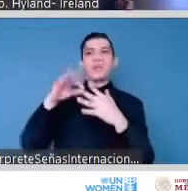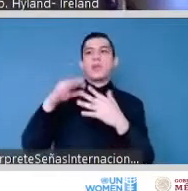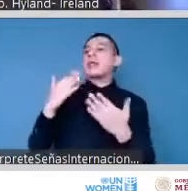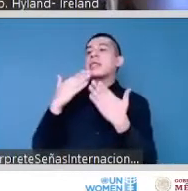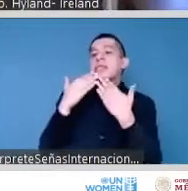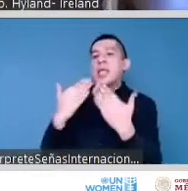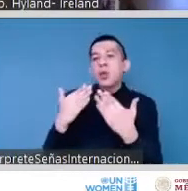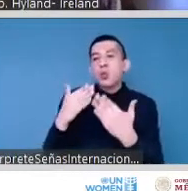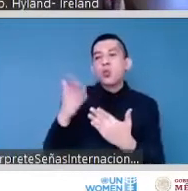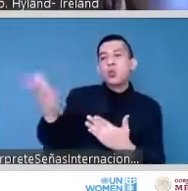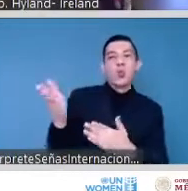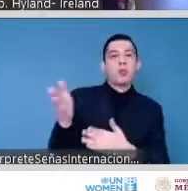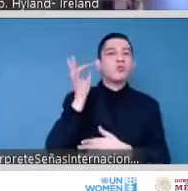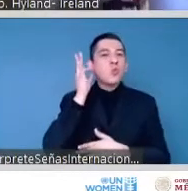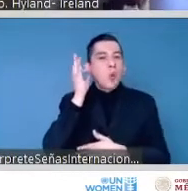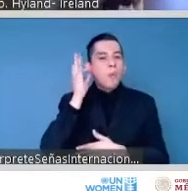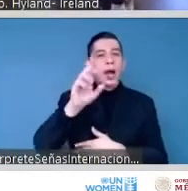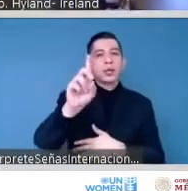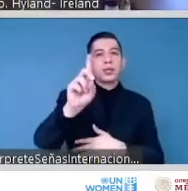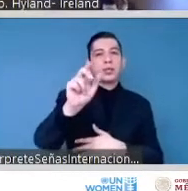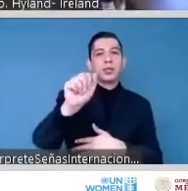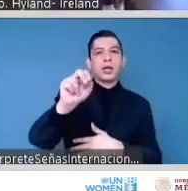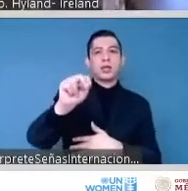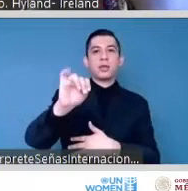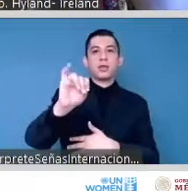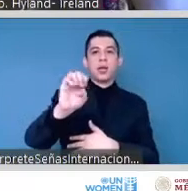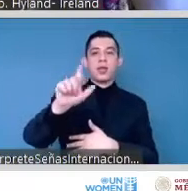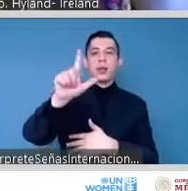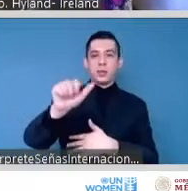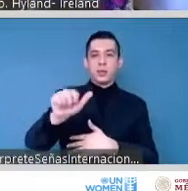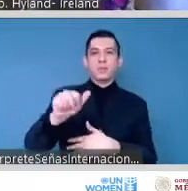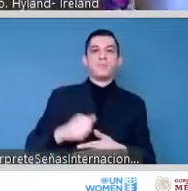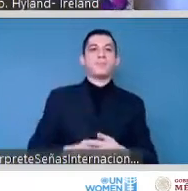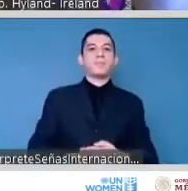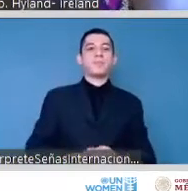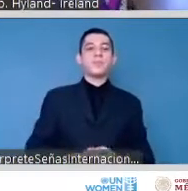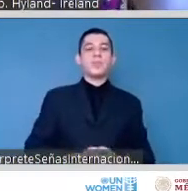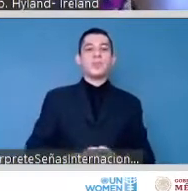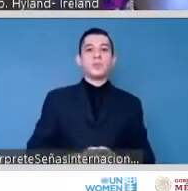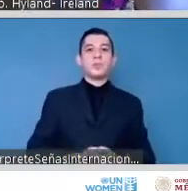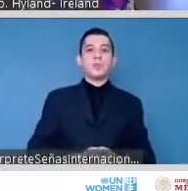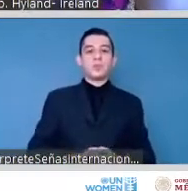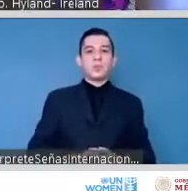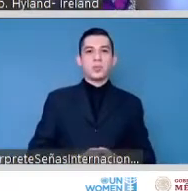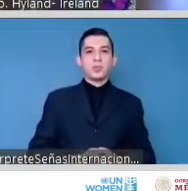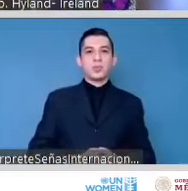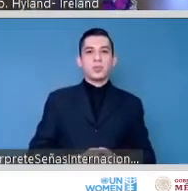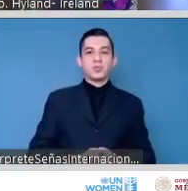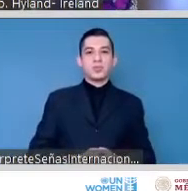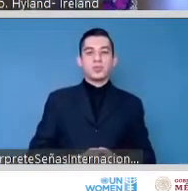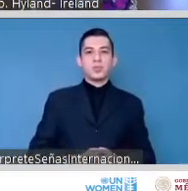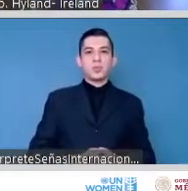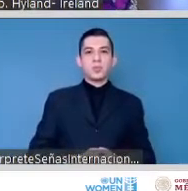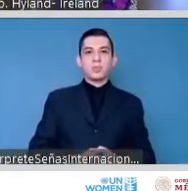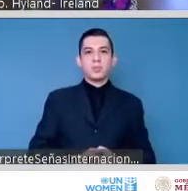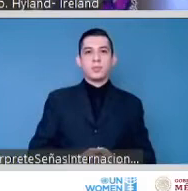está pasando y por haber puesto los asuntos locales en el